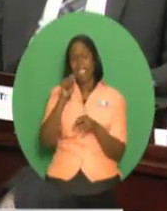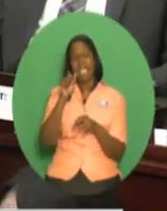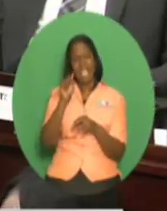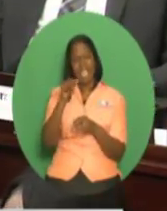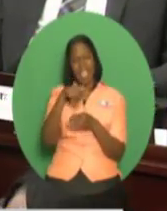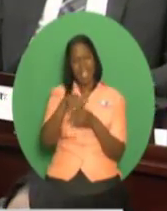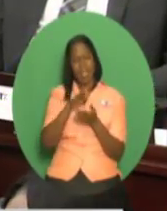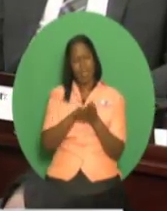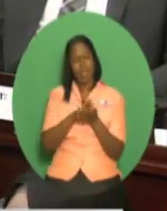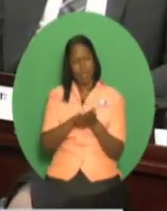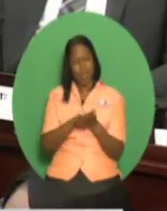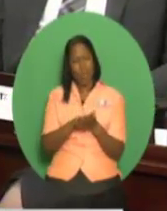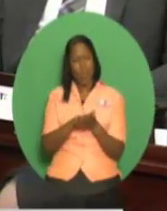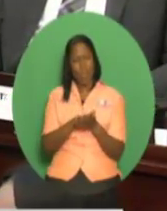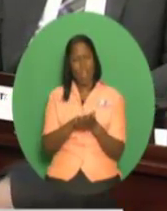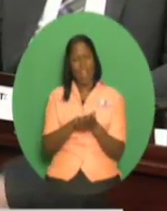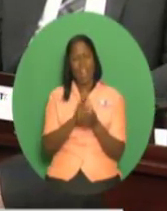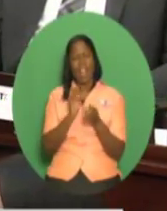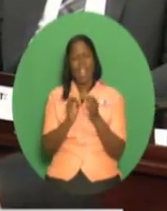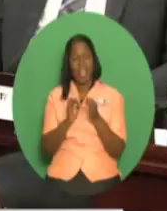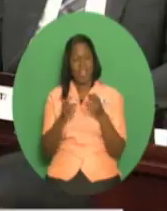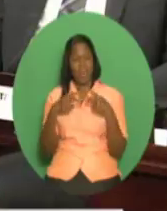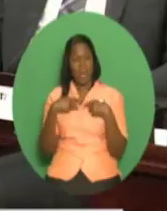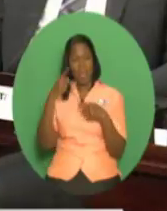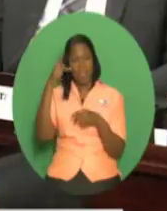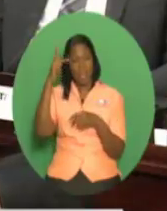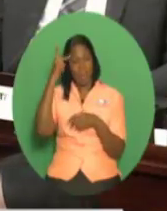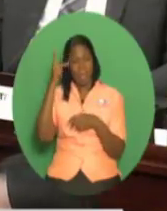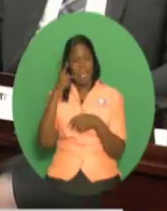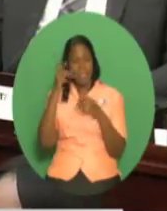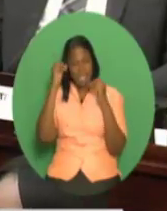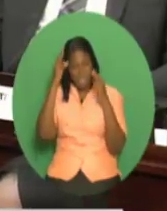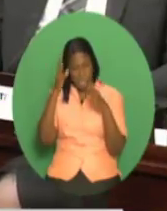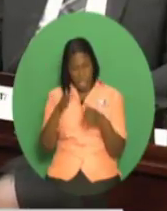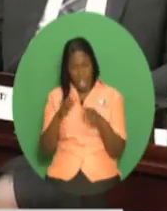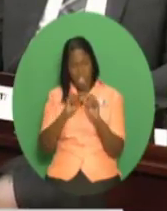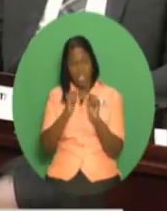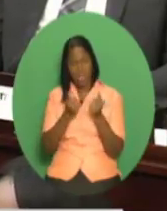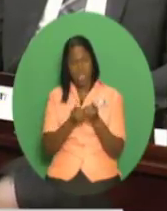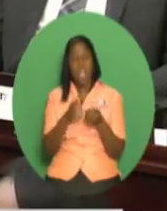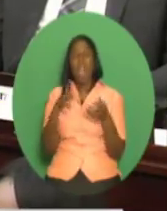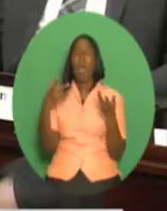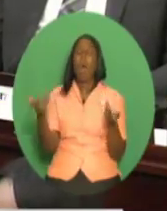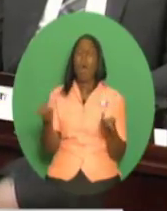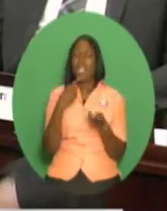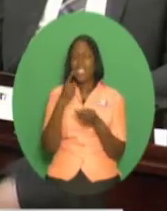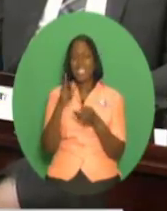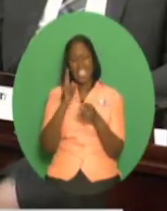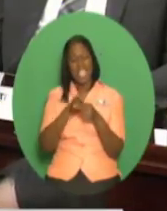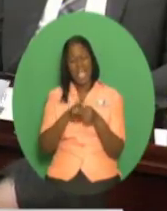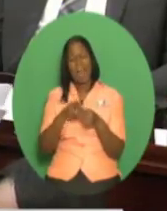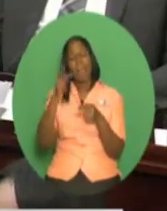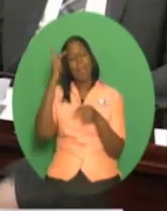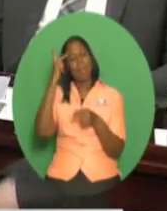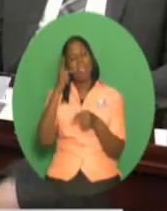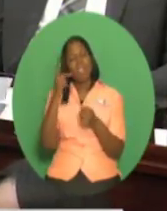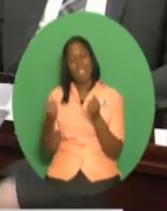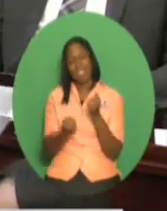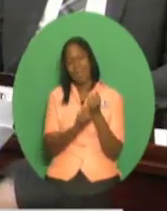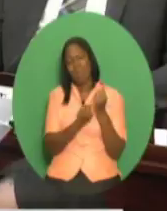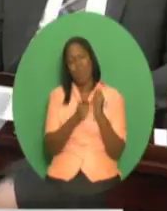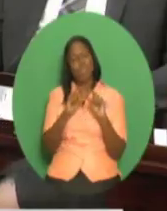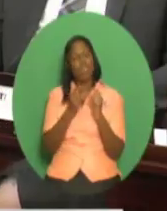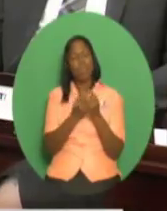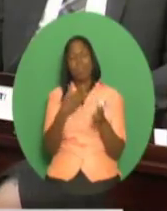school, whether it is a parent-teacher association or whether you call it a parent support group, whatever name is called, we are encouraging